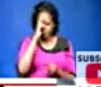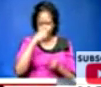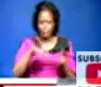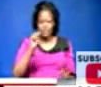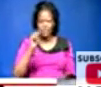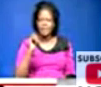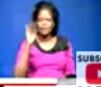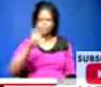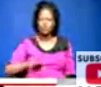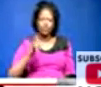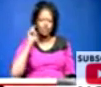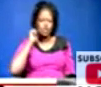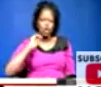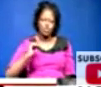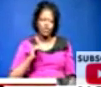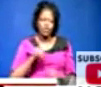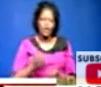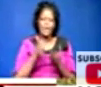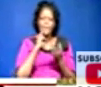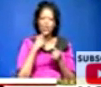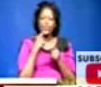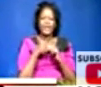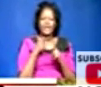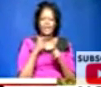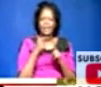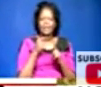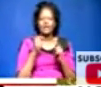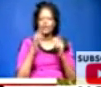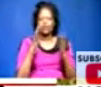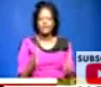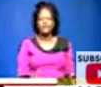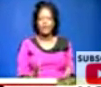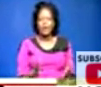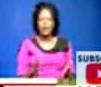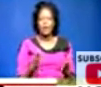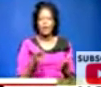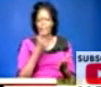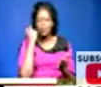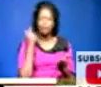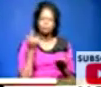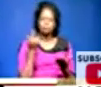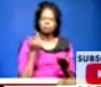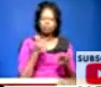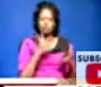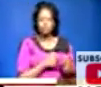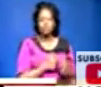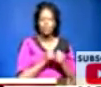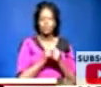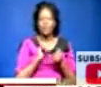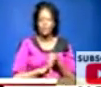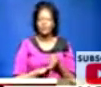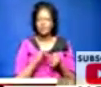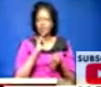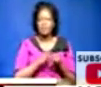in Nandi County are pursuing a man who allegedly killed a matatu driver over claims of having an affair with his wife. The suspect is said to